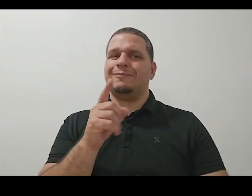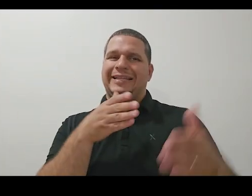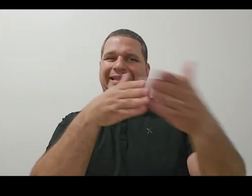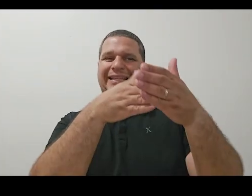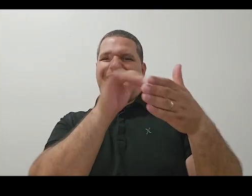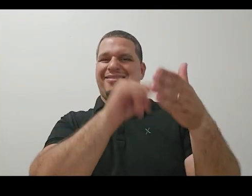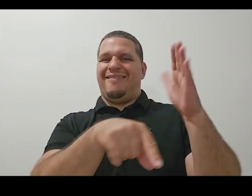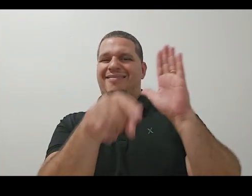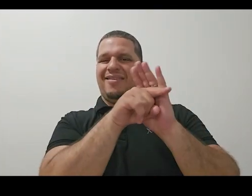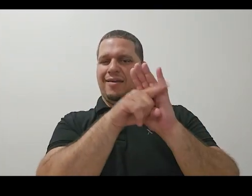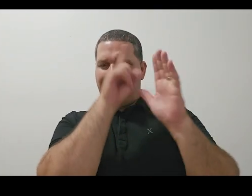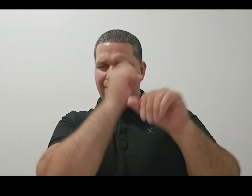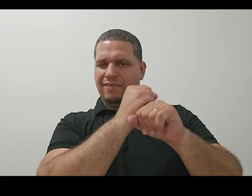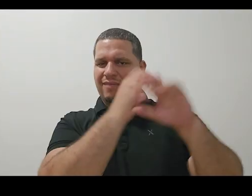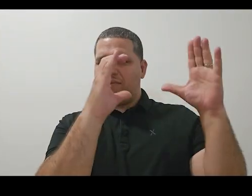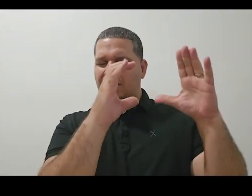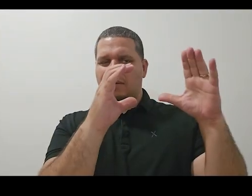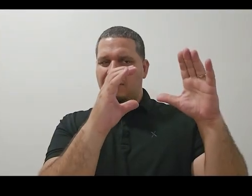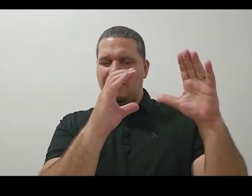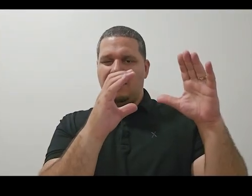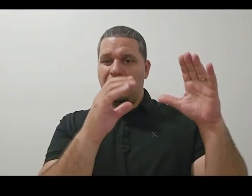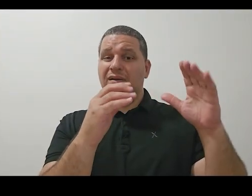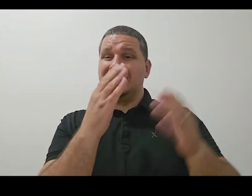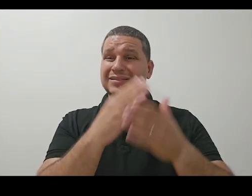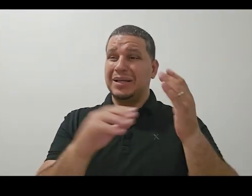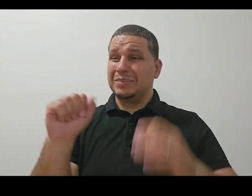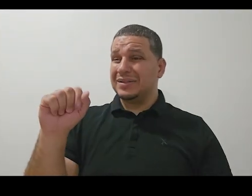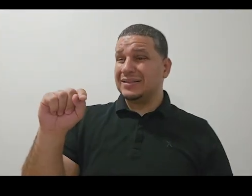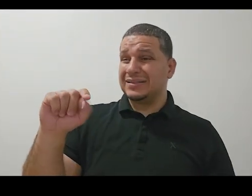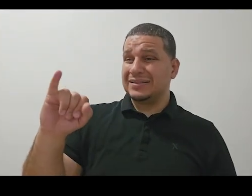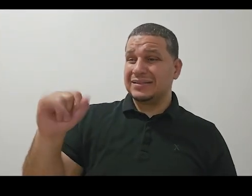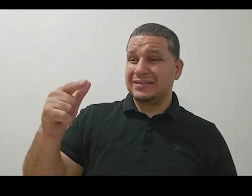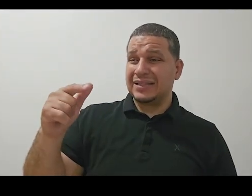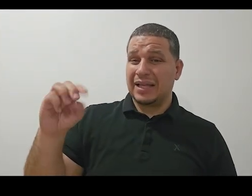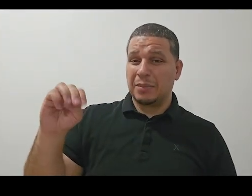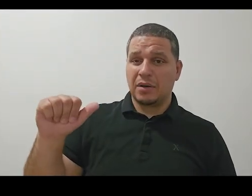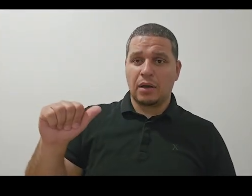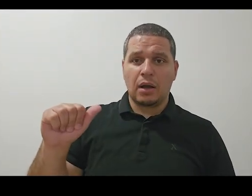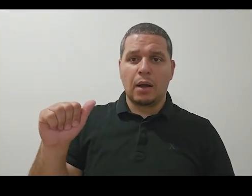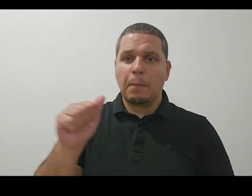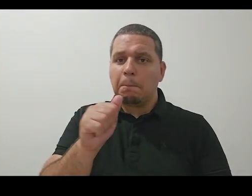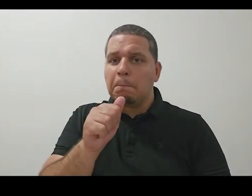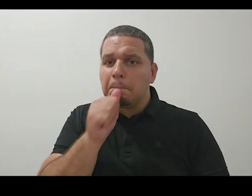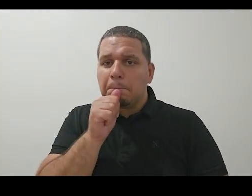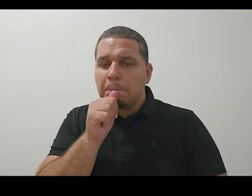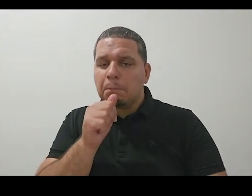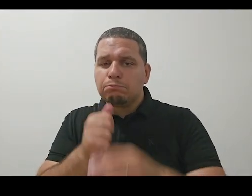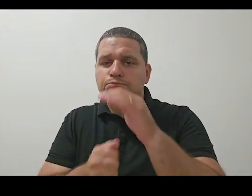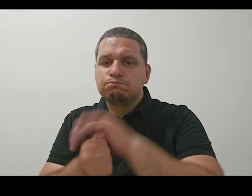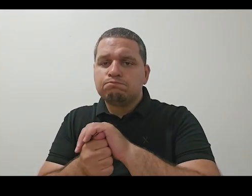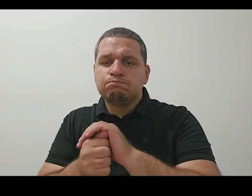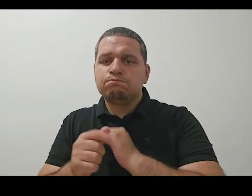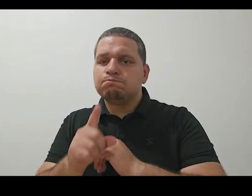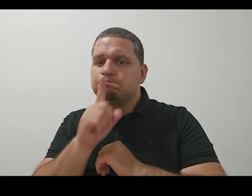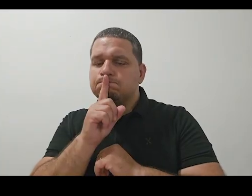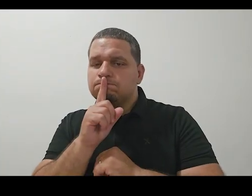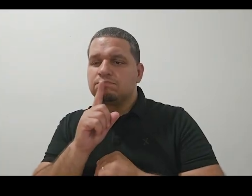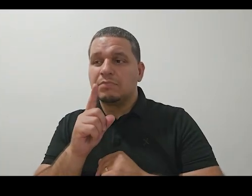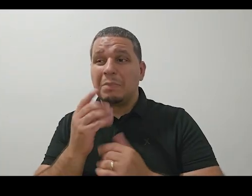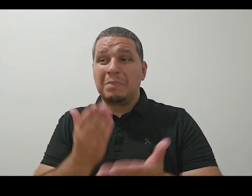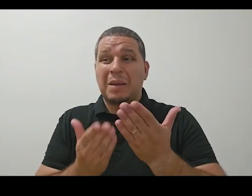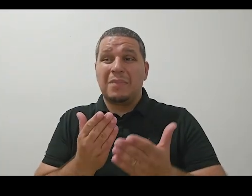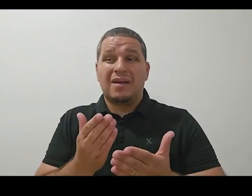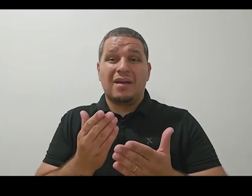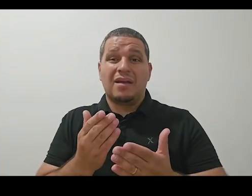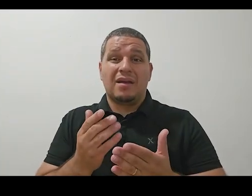of the stigmas that are out there, because some of the stigmas are not even said. Some of it is just, you know what?